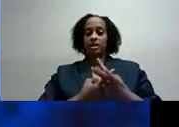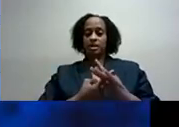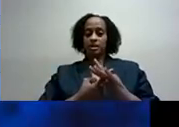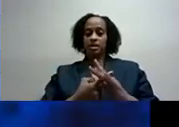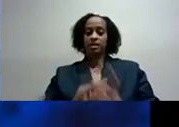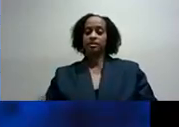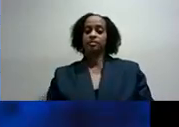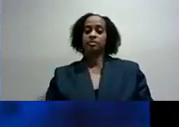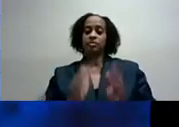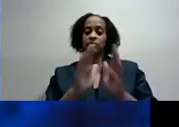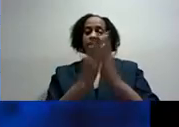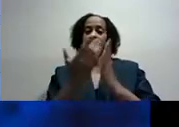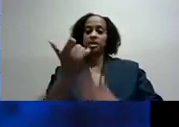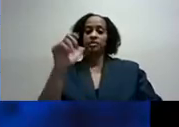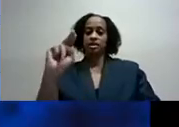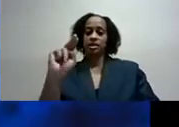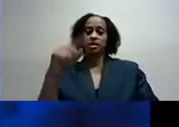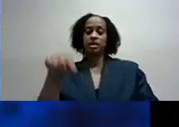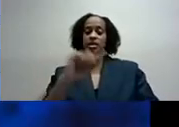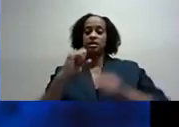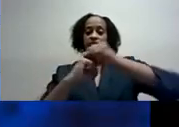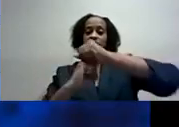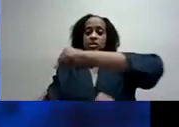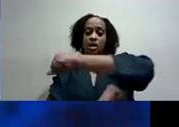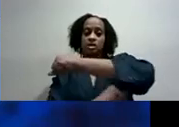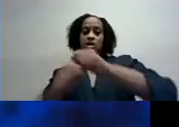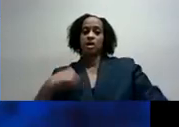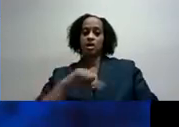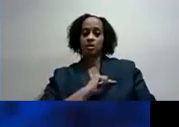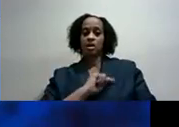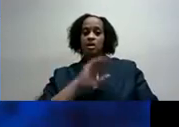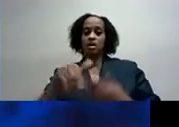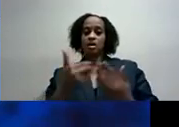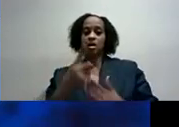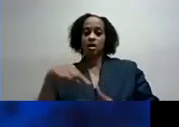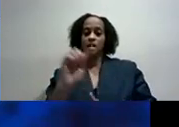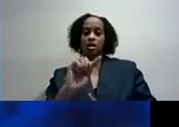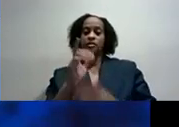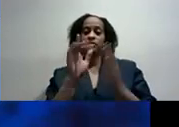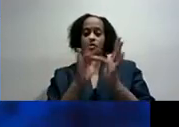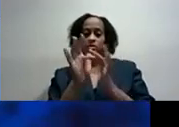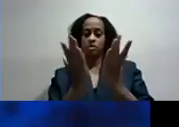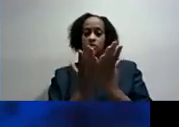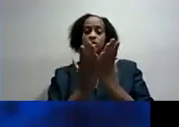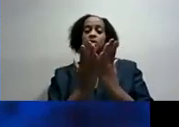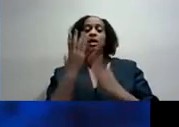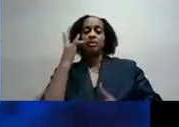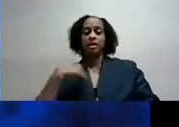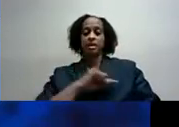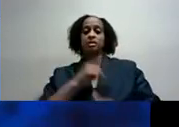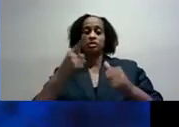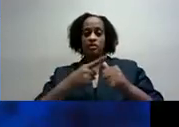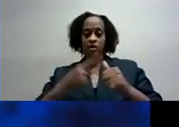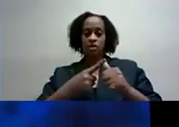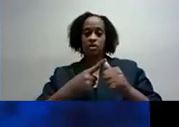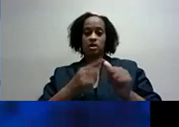beginning. The book of Genesis gives us the foundation upon which all the following scriptures rest, because it is first and